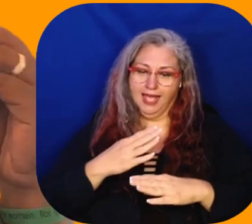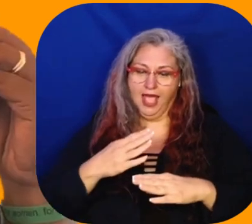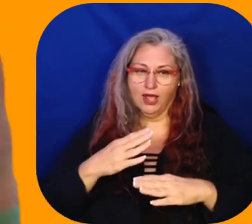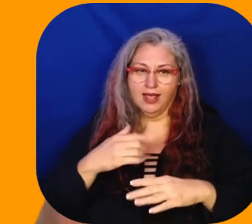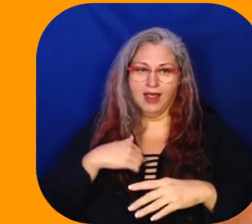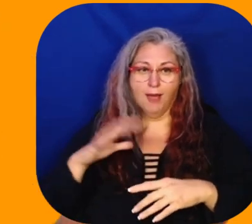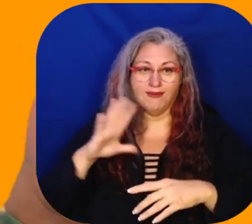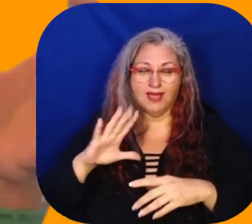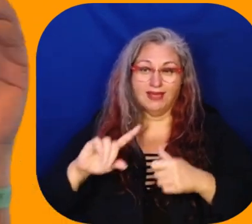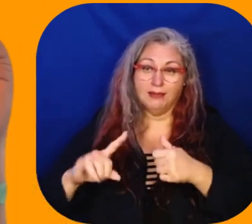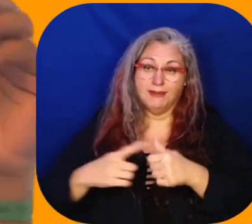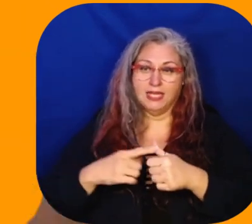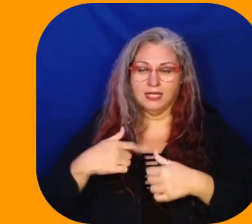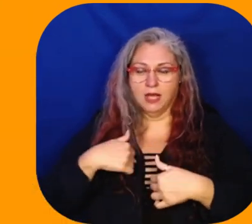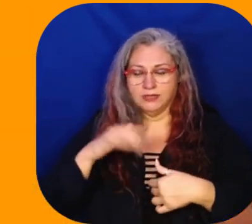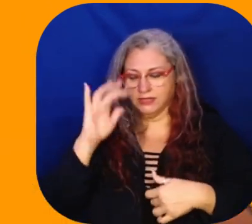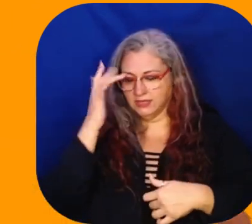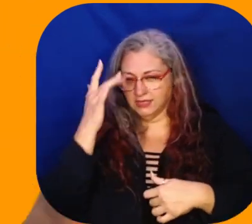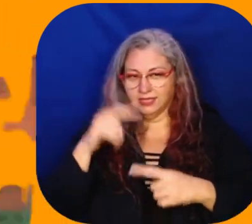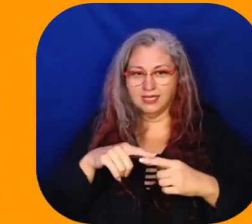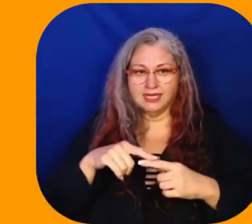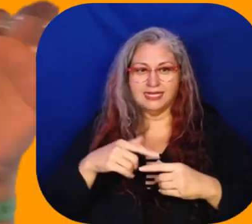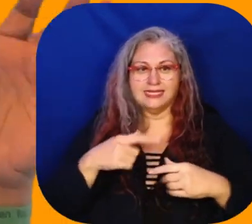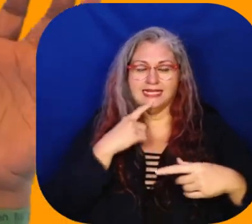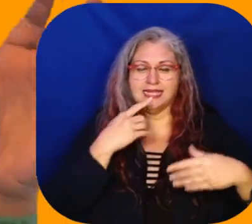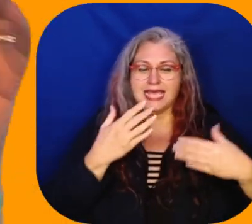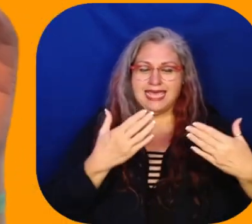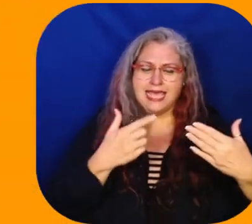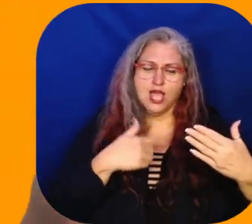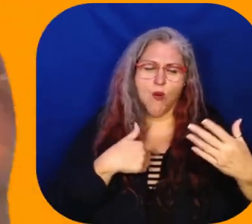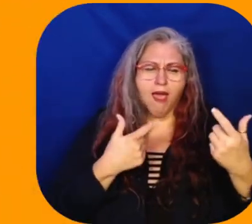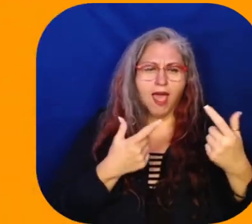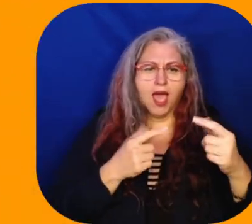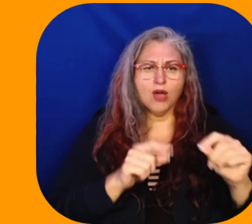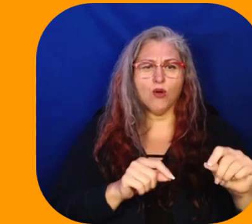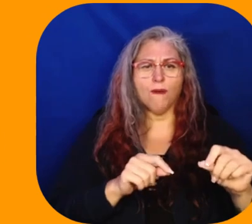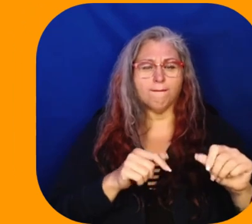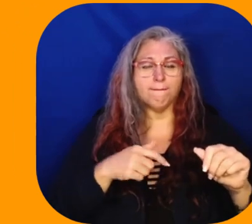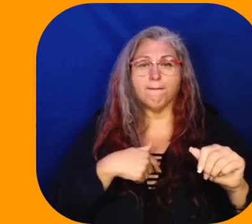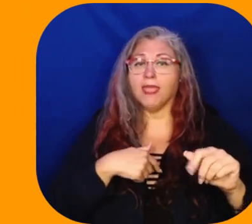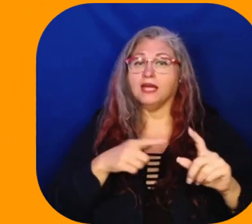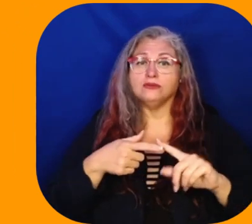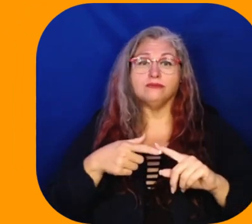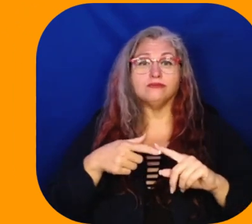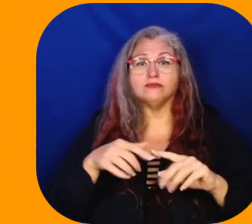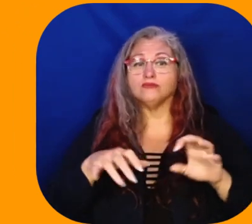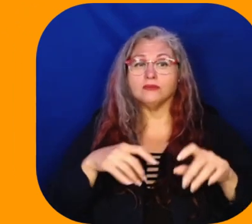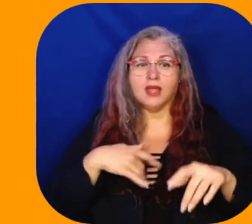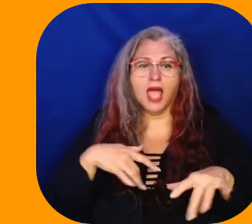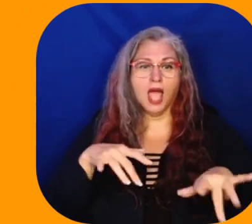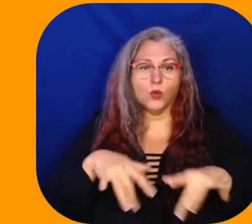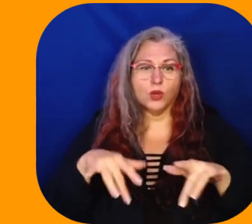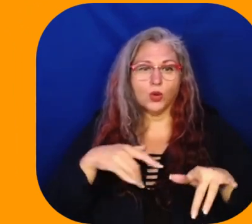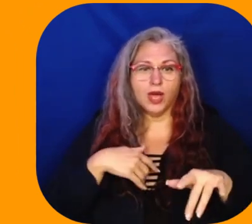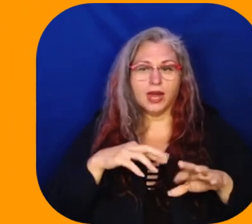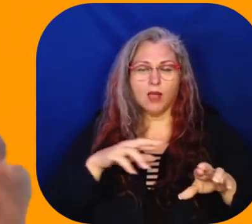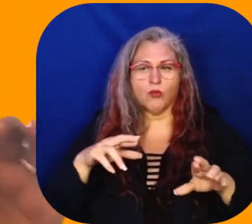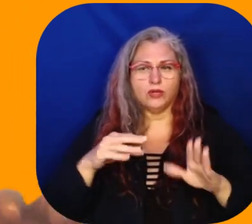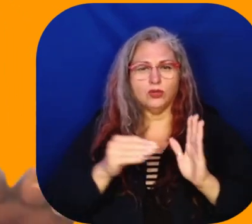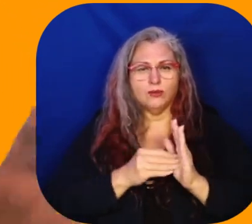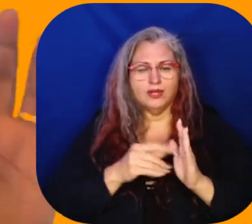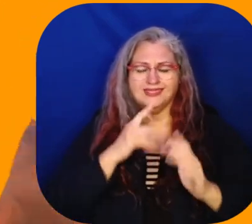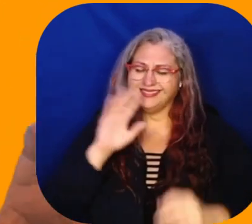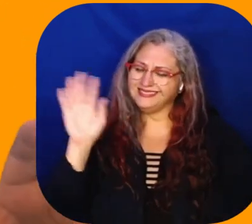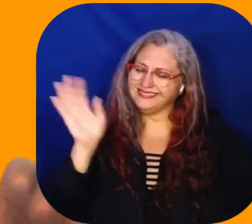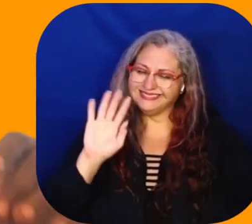at first. Here I go, which I was just doing one day, and I recorded, and I'm like, okay, I'm about to put this here, and I'm like, no, but it doesn't